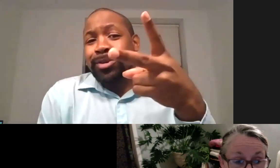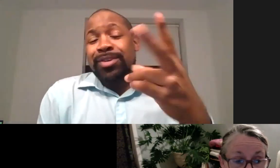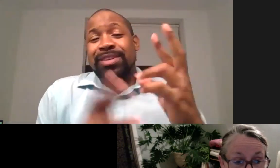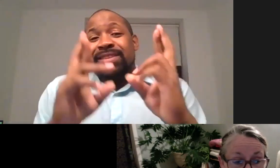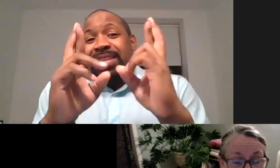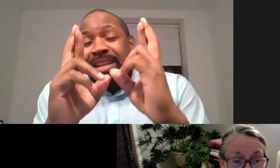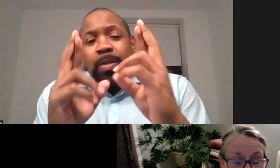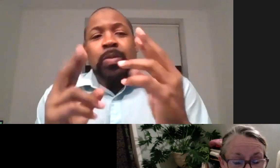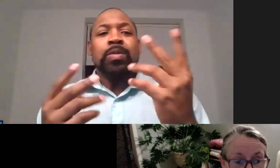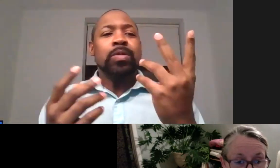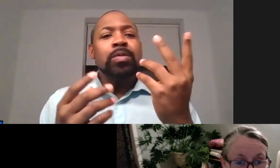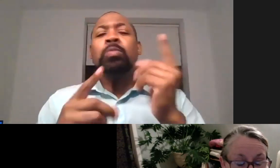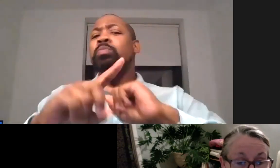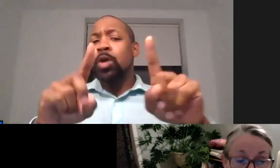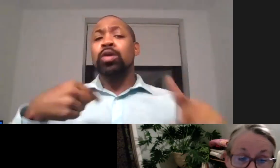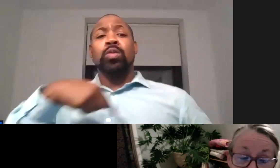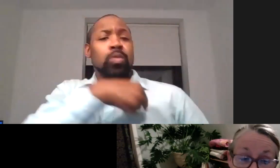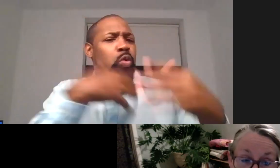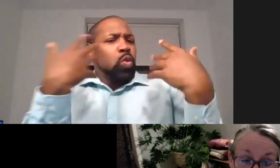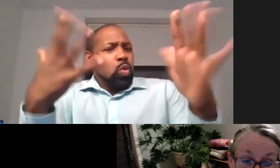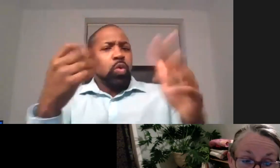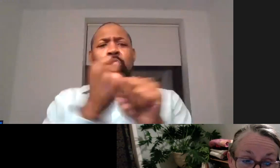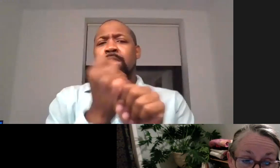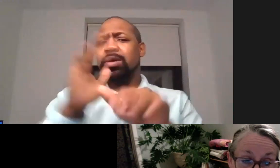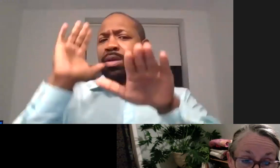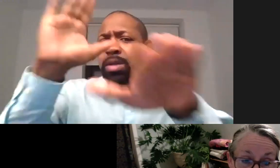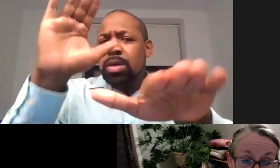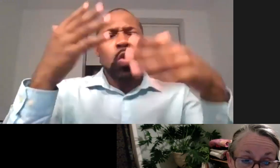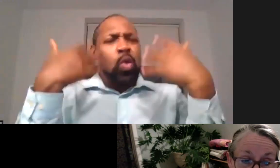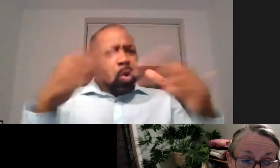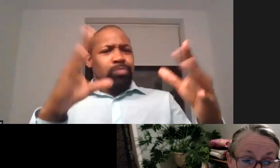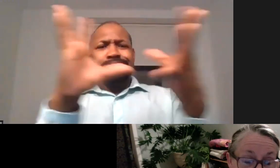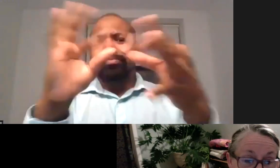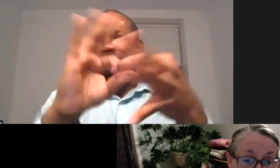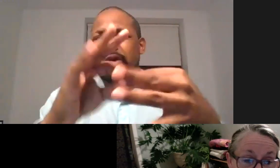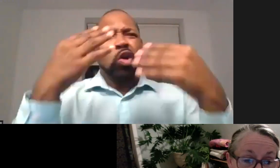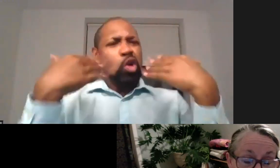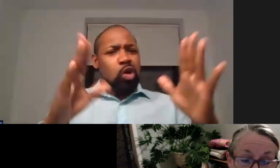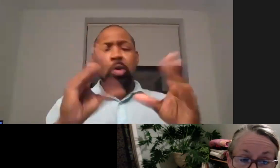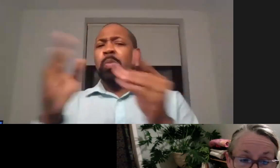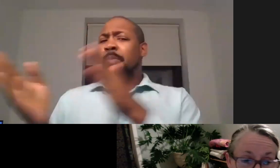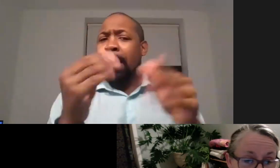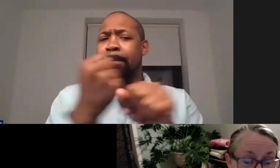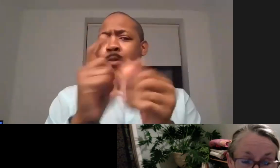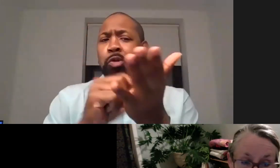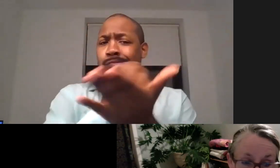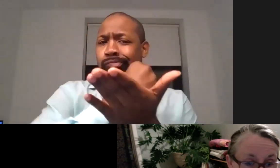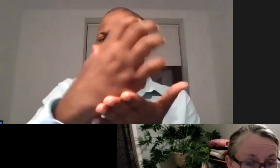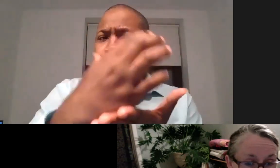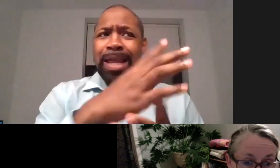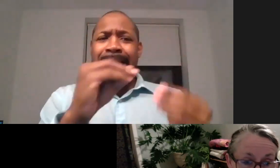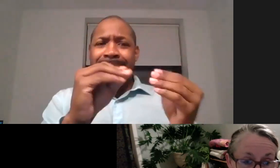areas where there are people with disabilities. Maybe that will be happening in phase 2. But we've